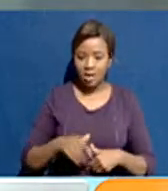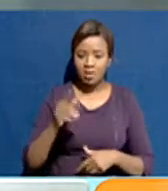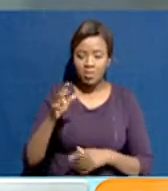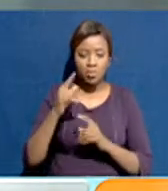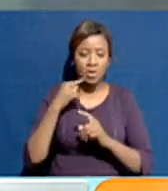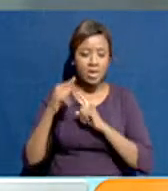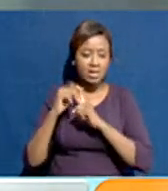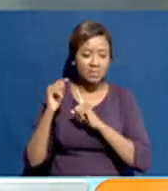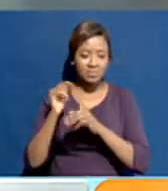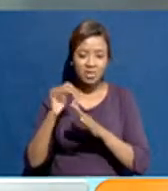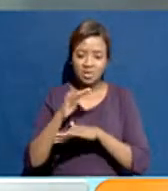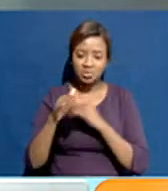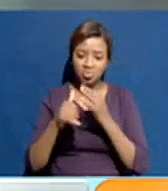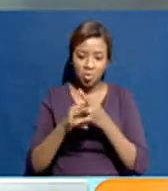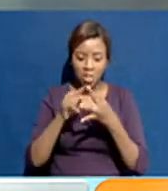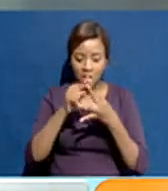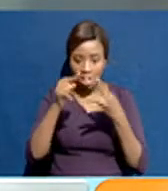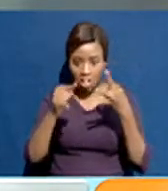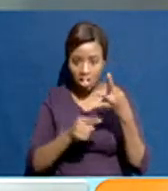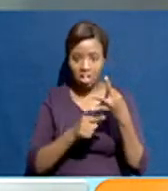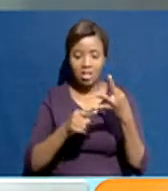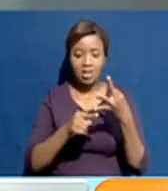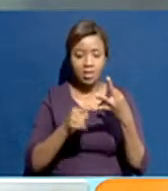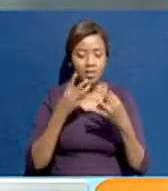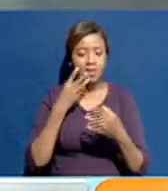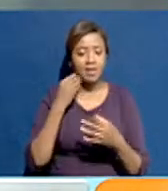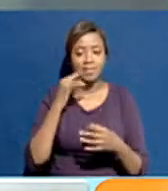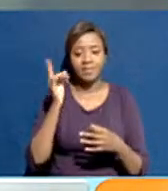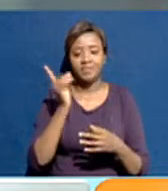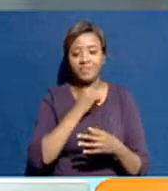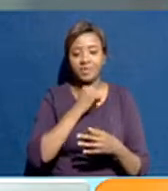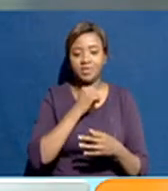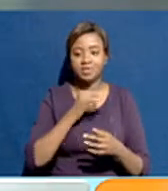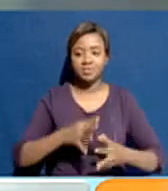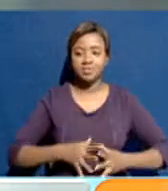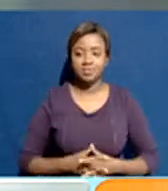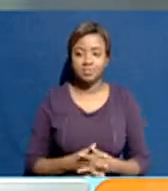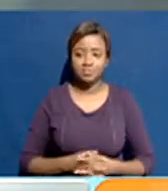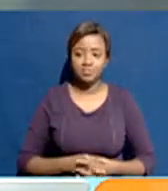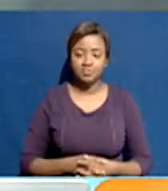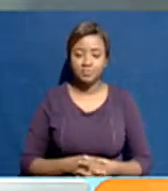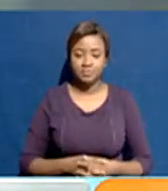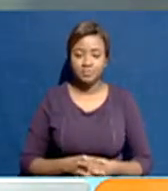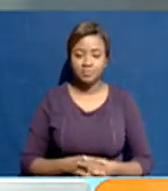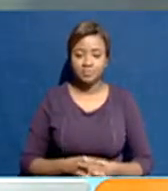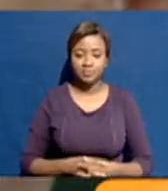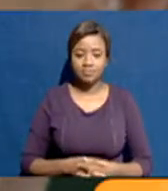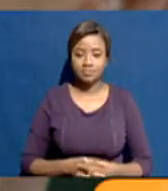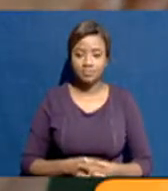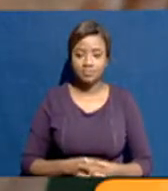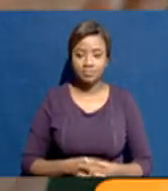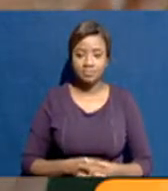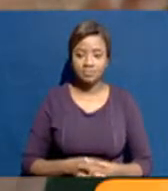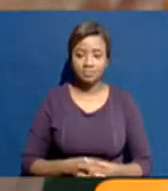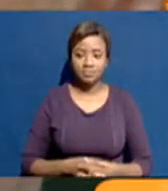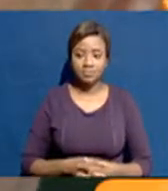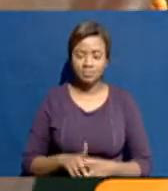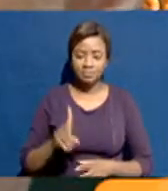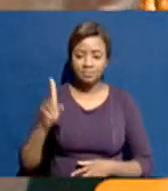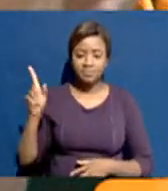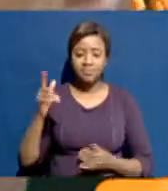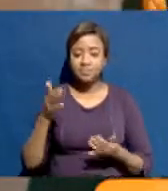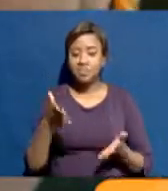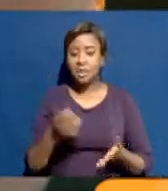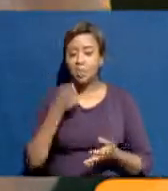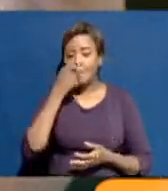of teenage pregnancy, HIV infection, and sexual gender-based violence. At only